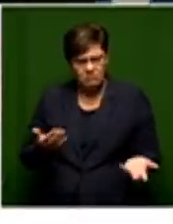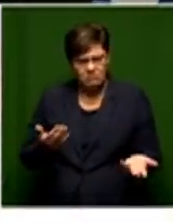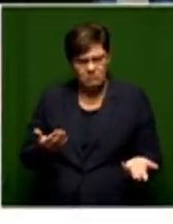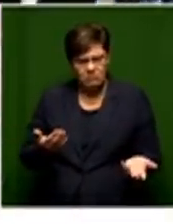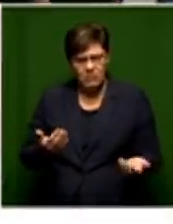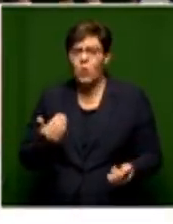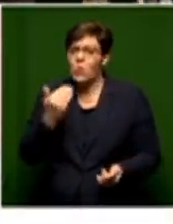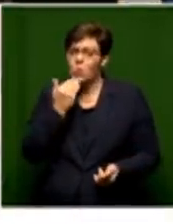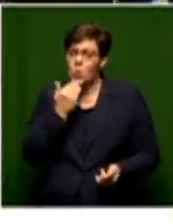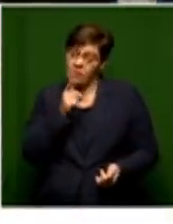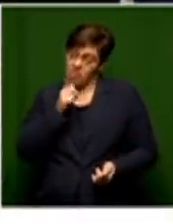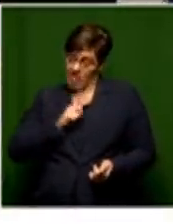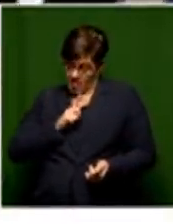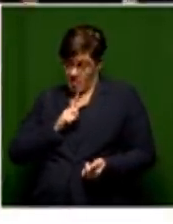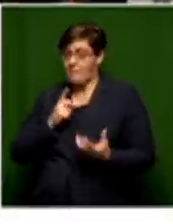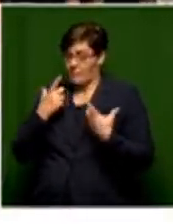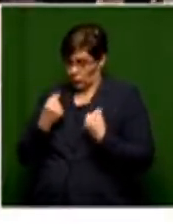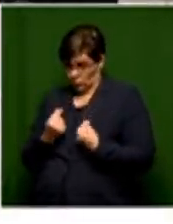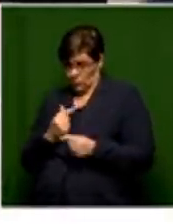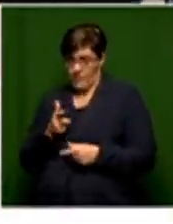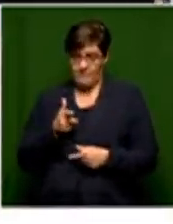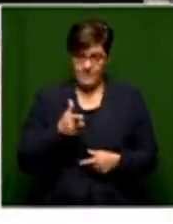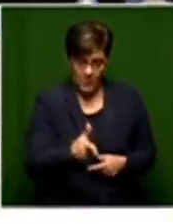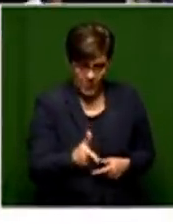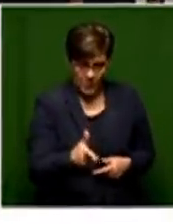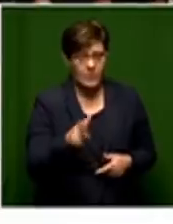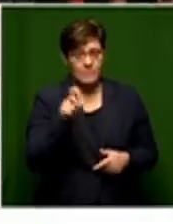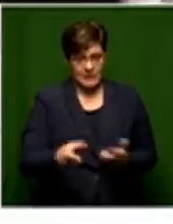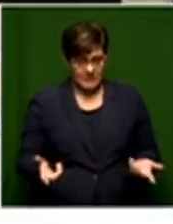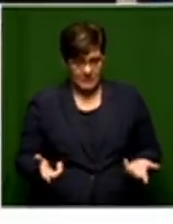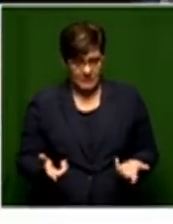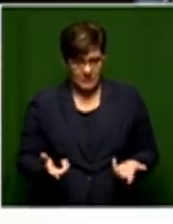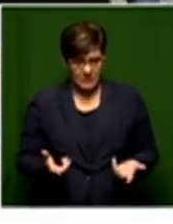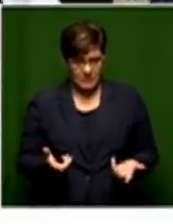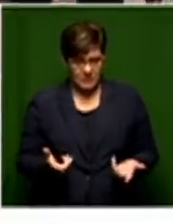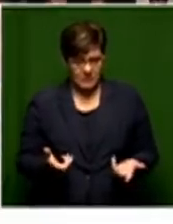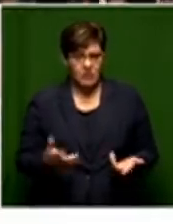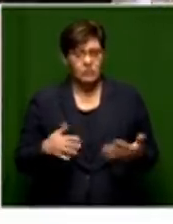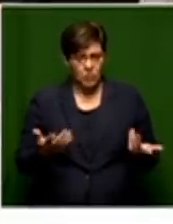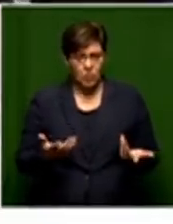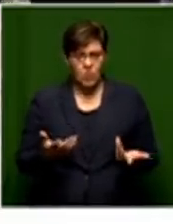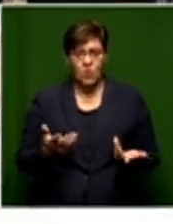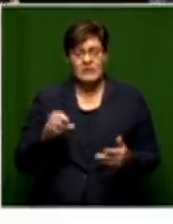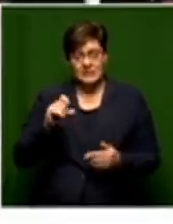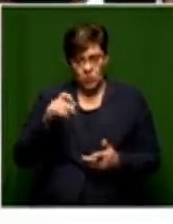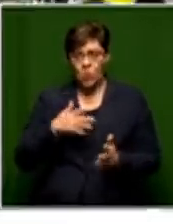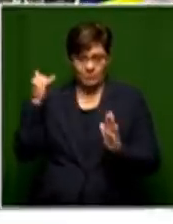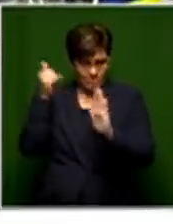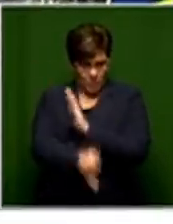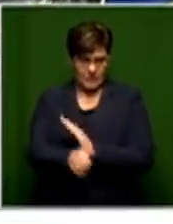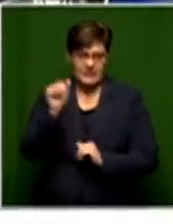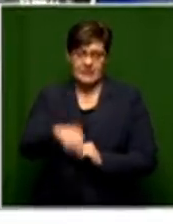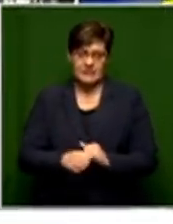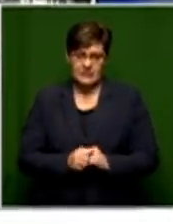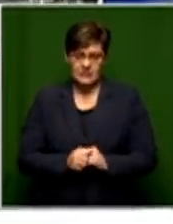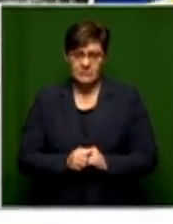he had been acting, as obviously the prosecuting authority believes that Senzo Meyiwa was murdered. And